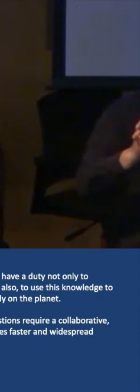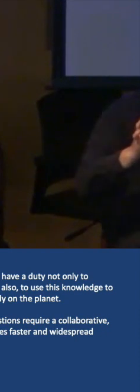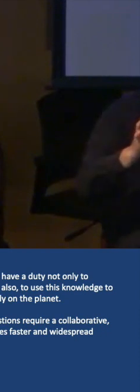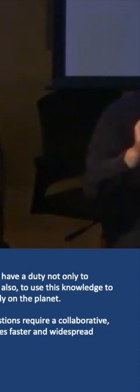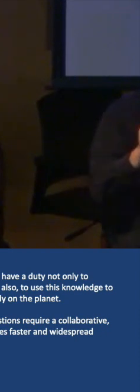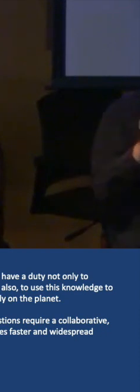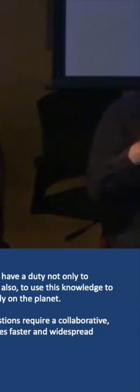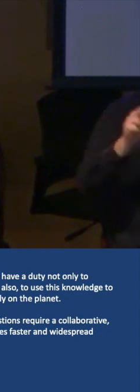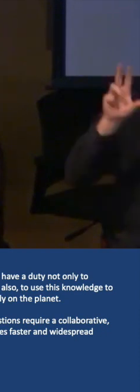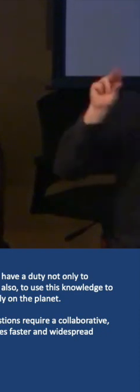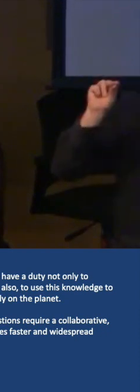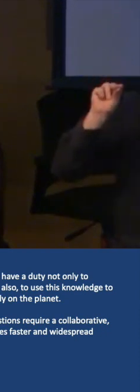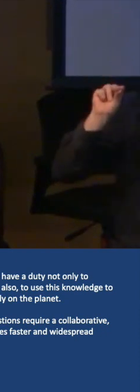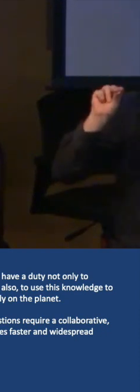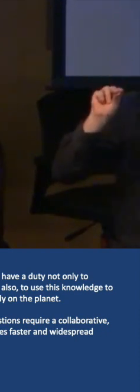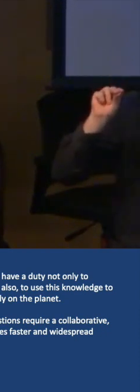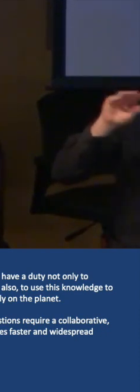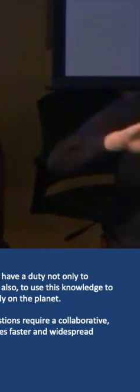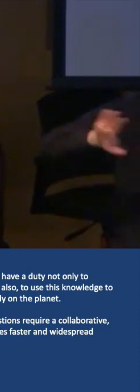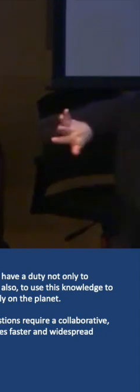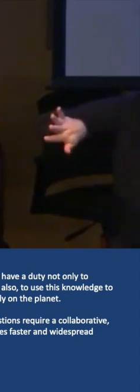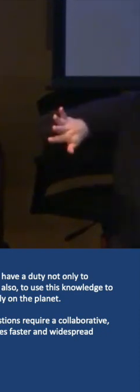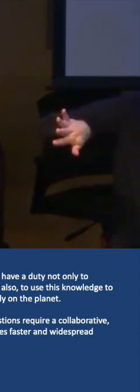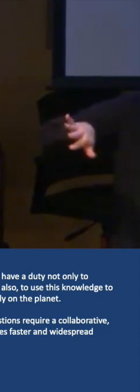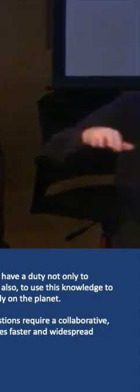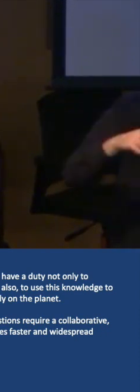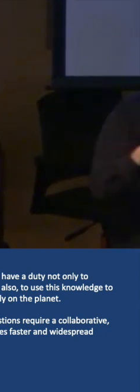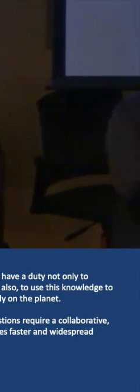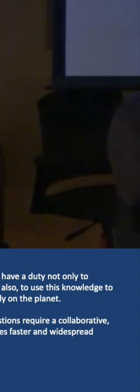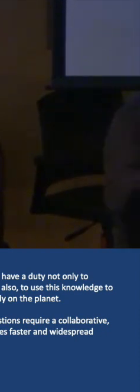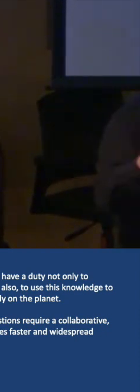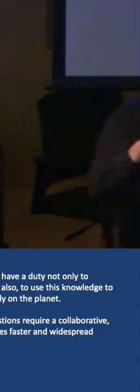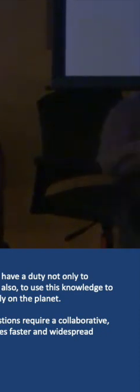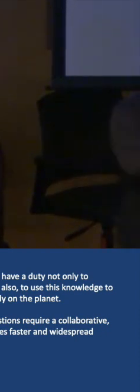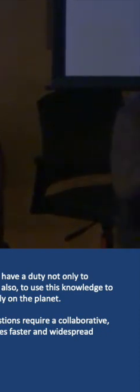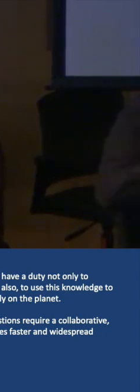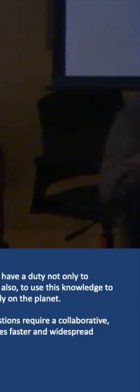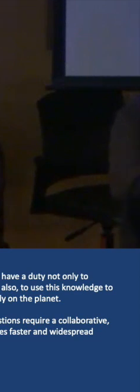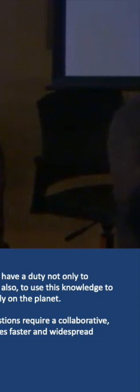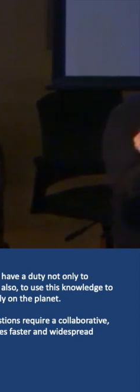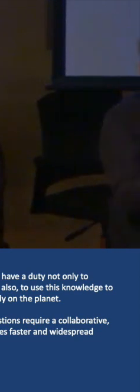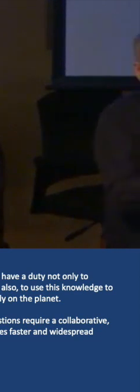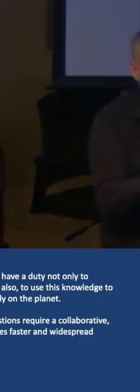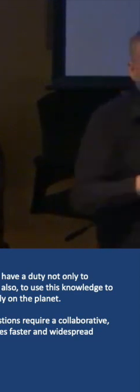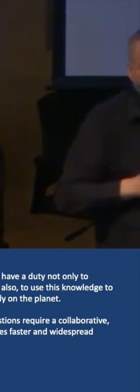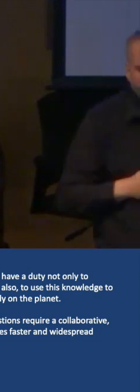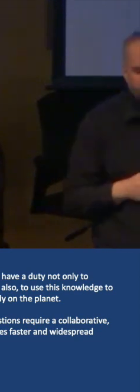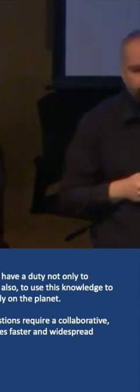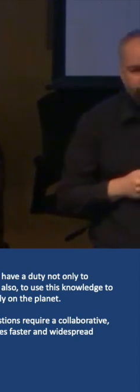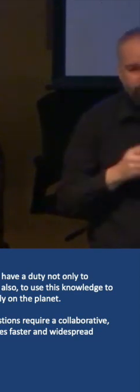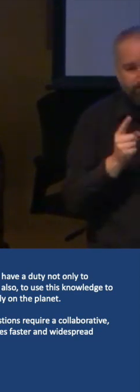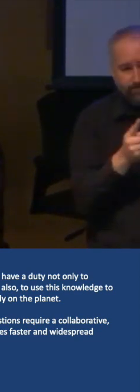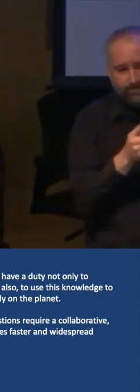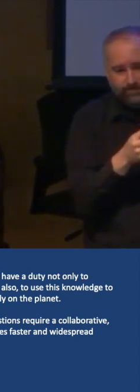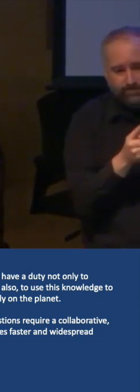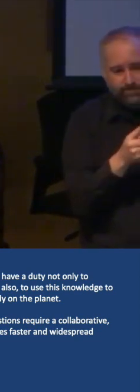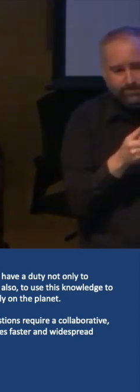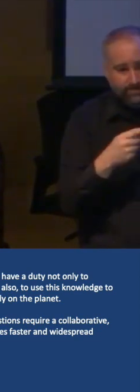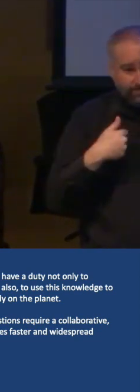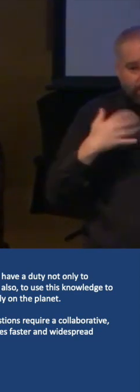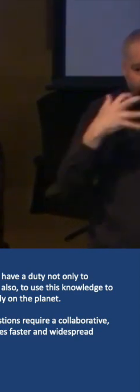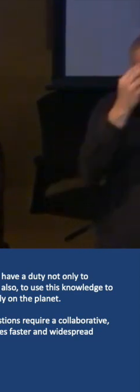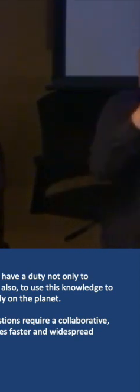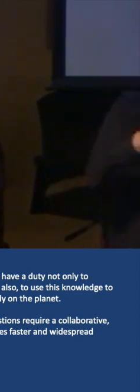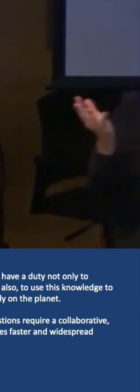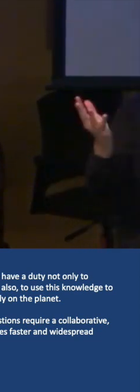useful if it means leaving all kinds of people behind. And the last thing I hope to have conveyed is that nature